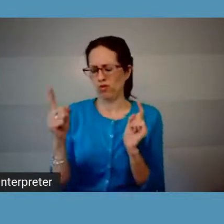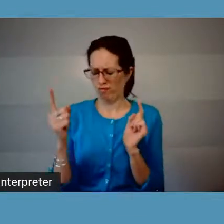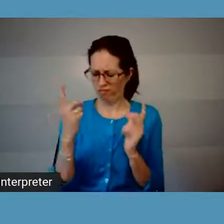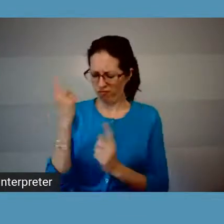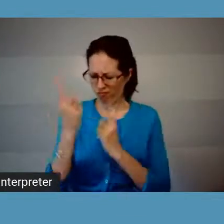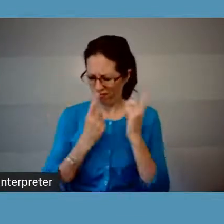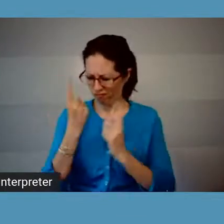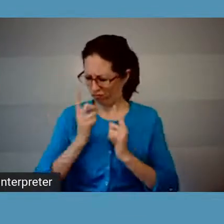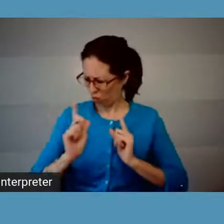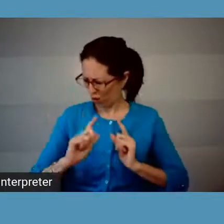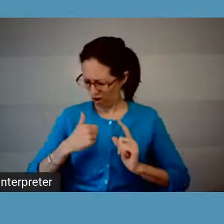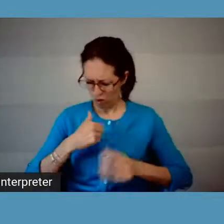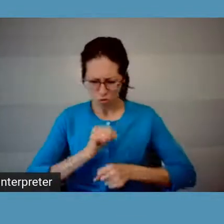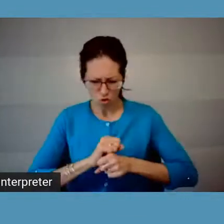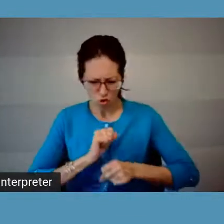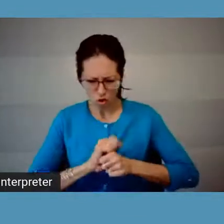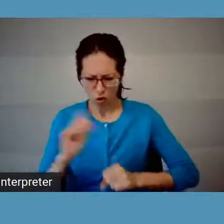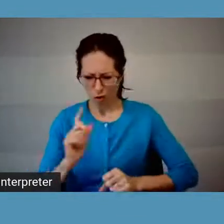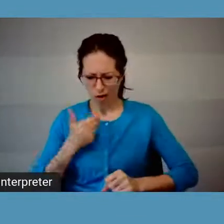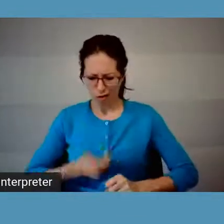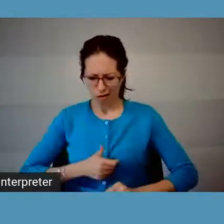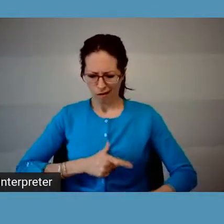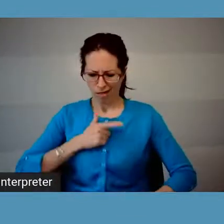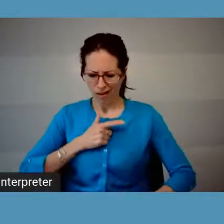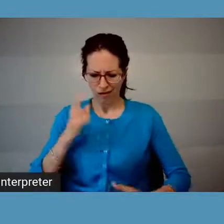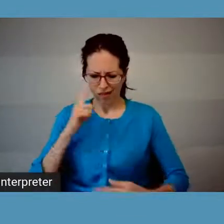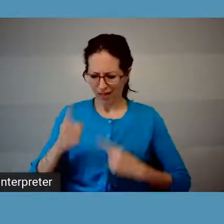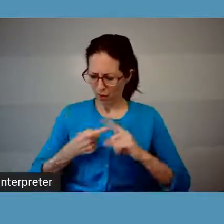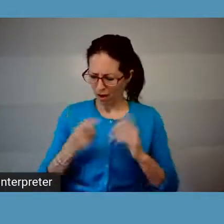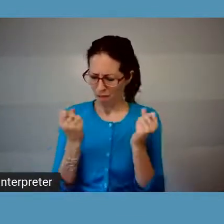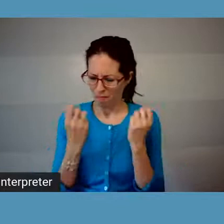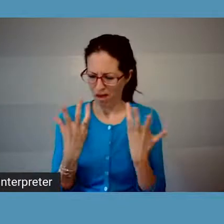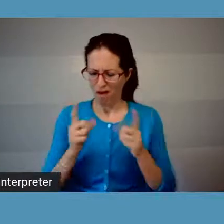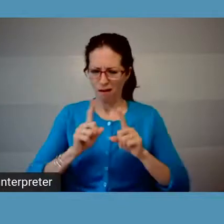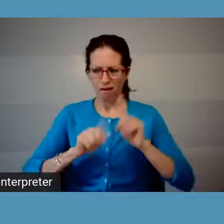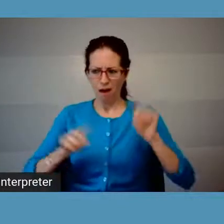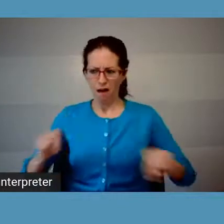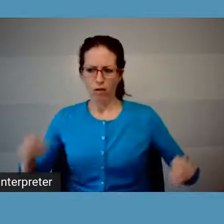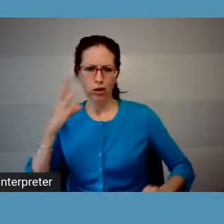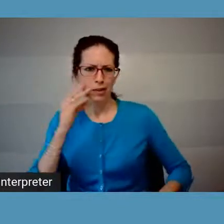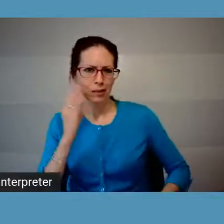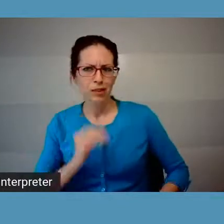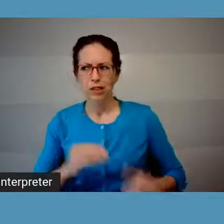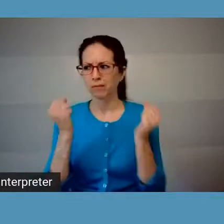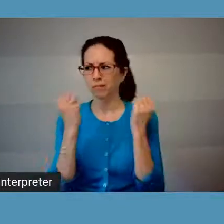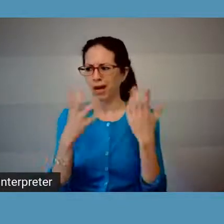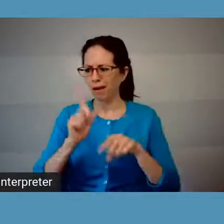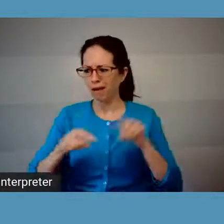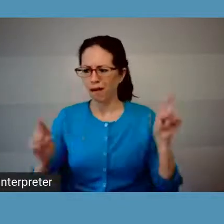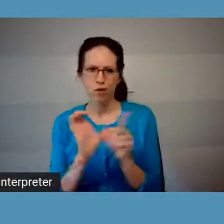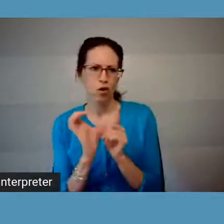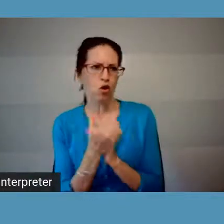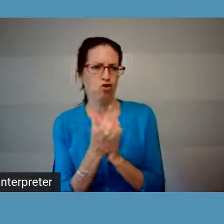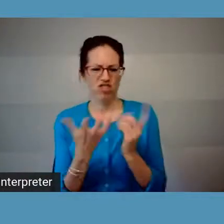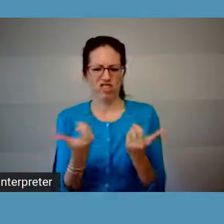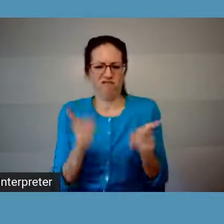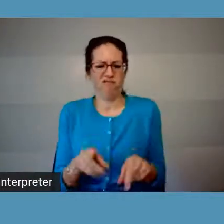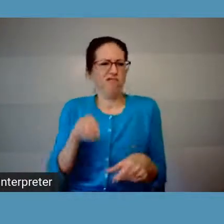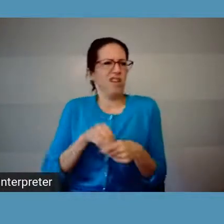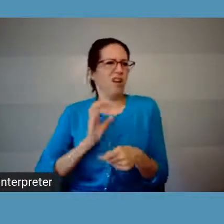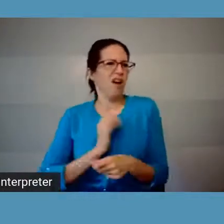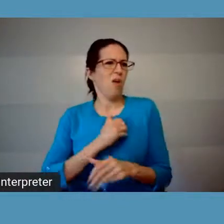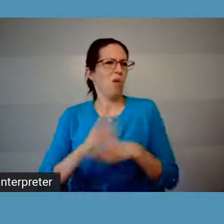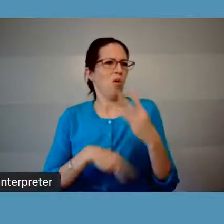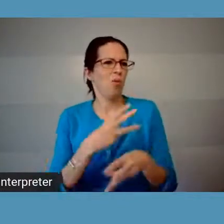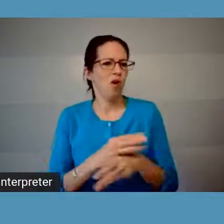and to respect the diversity of cultures and experiences that form the richness of our world and our profession. Before we